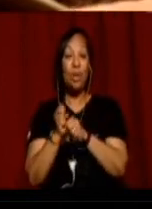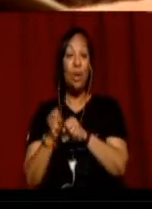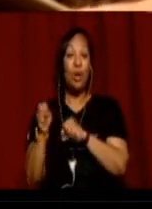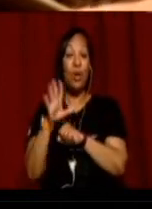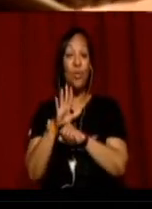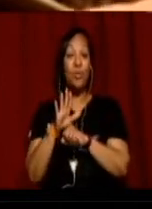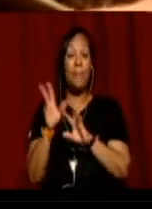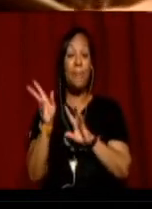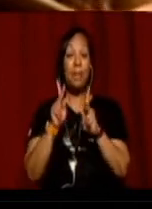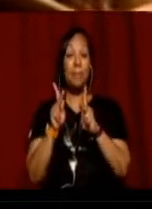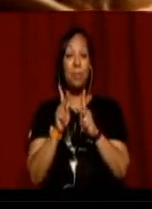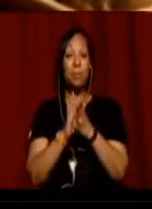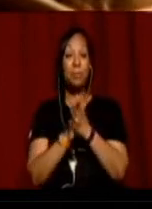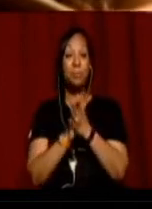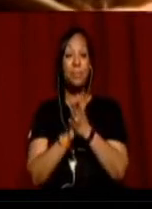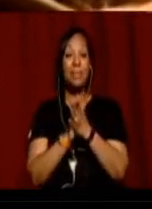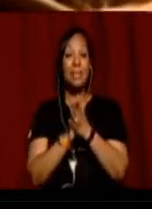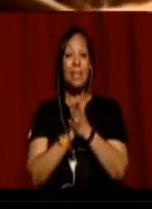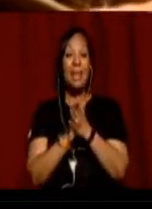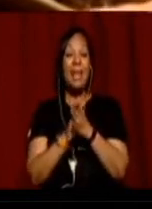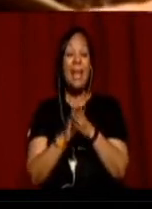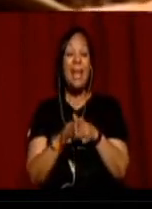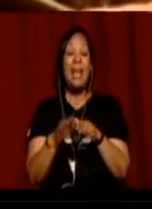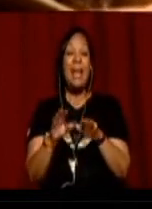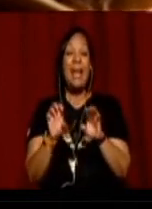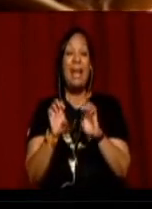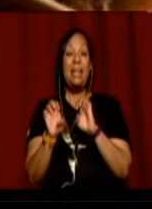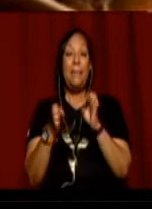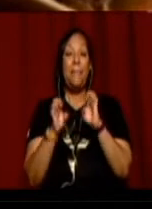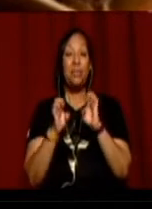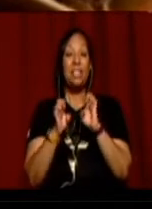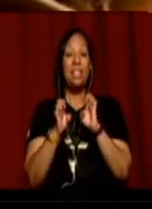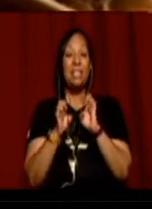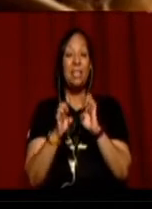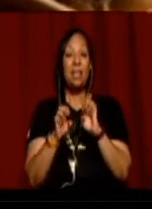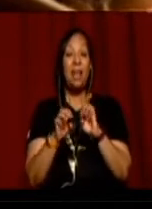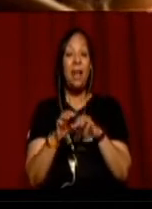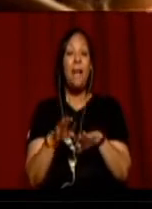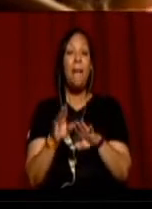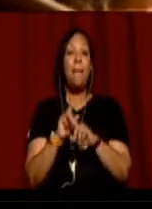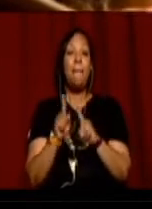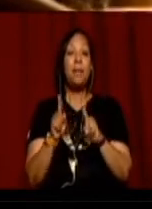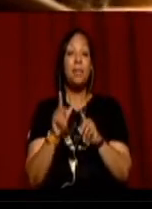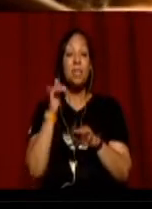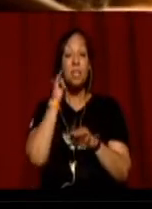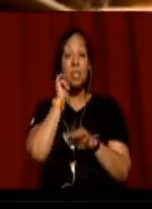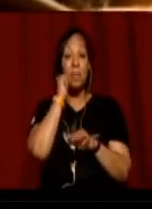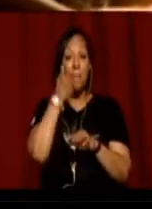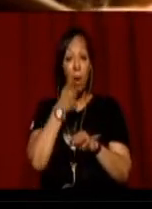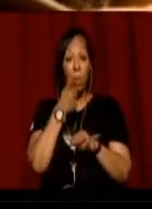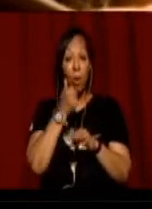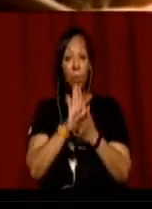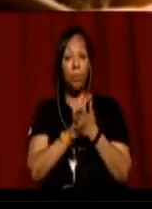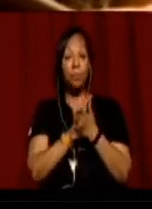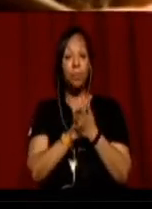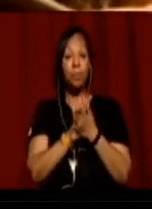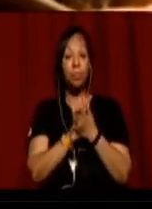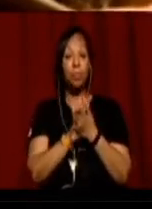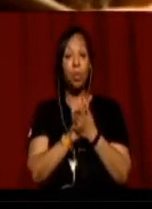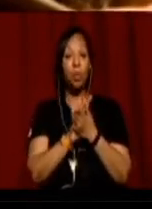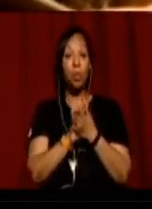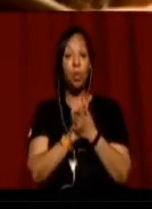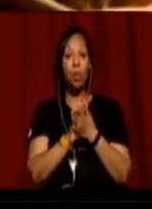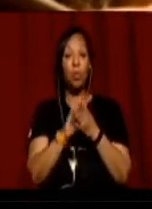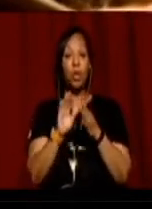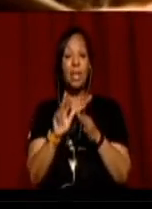positive patients, less intensive care unit beds. So all of these are really good signs. And tomorrow, we are going to be